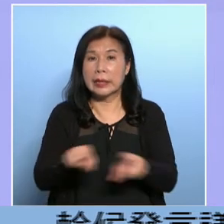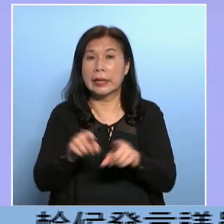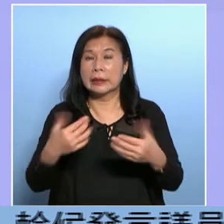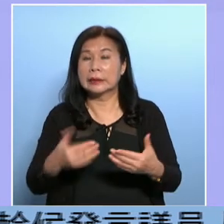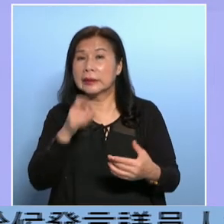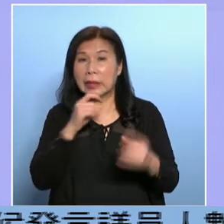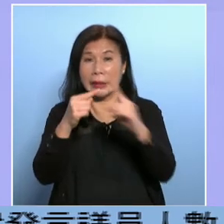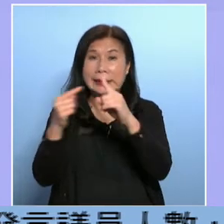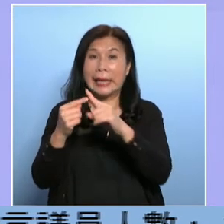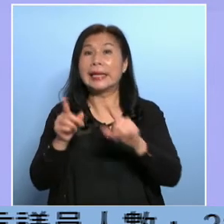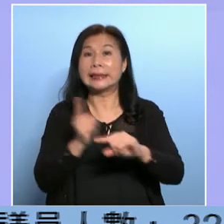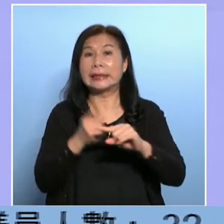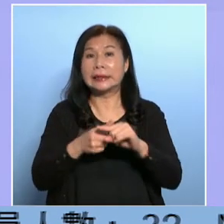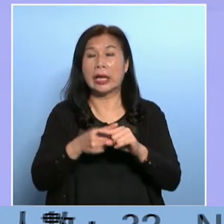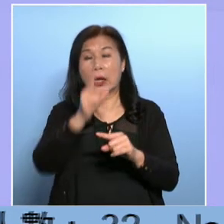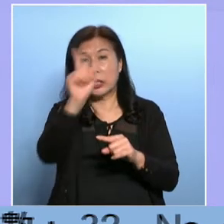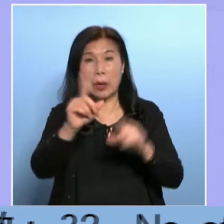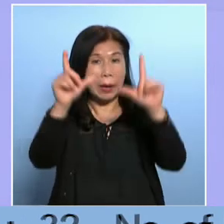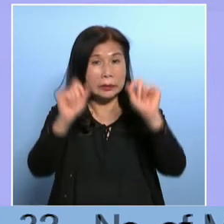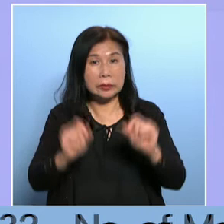Whether for humanitarian reasons